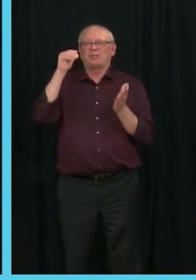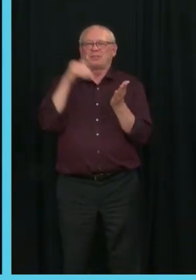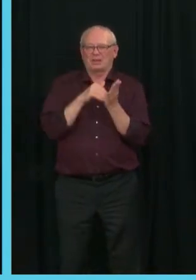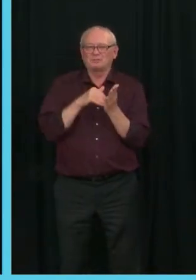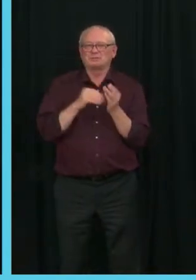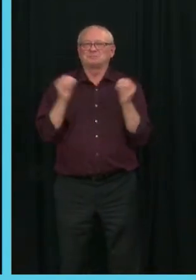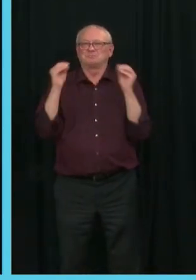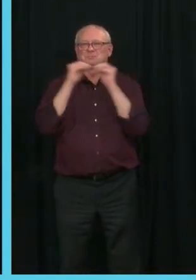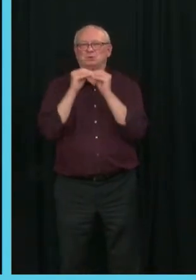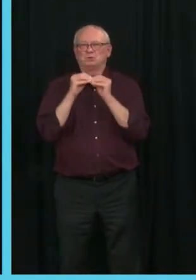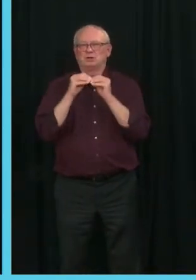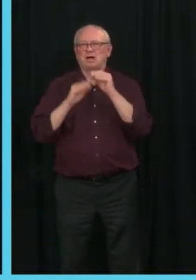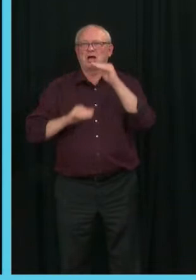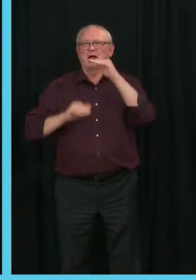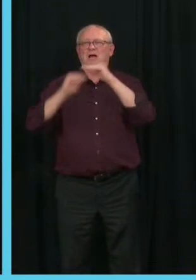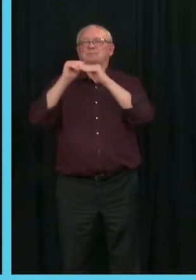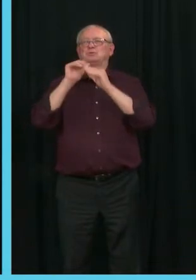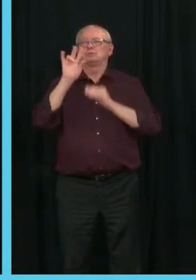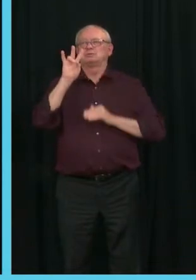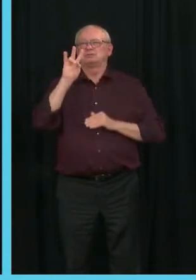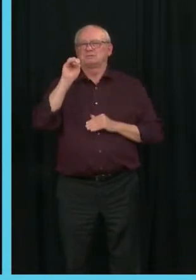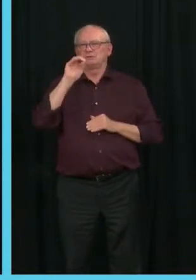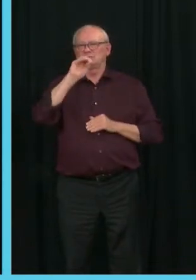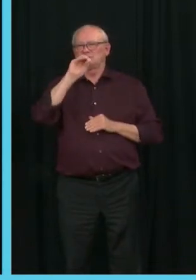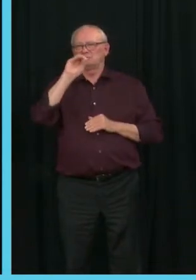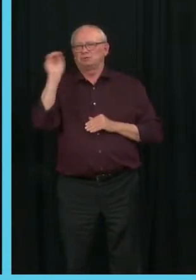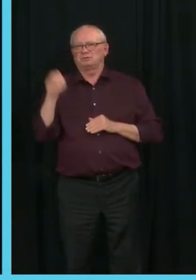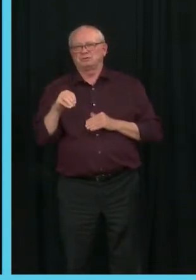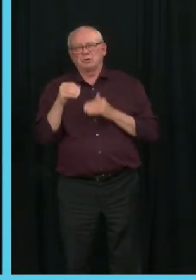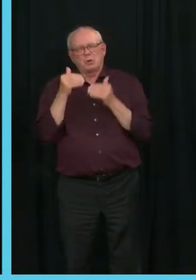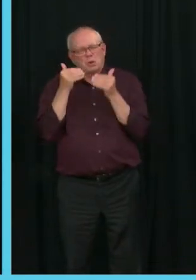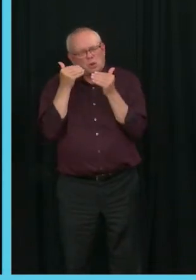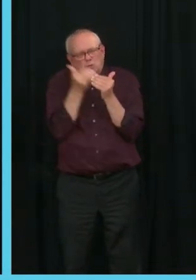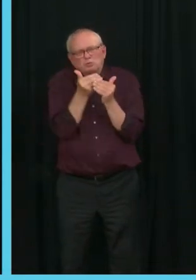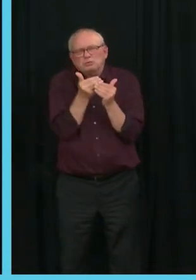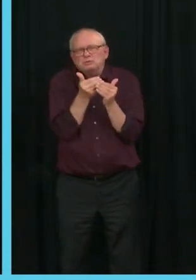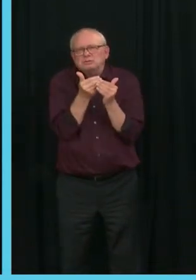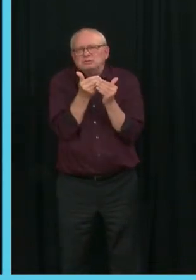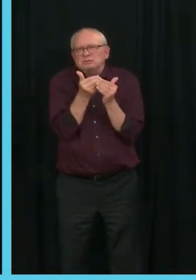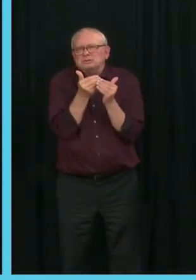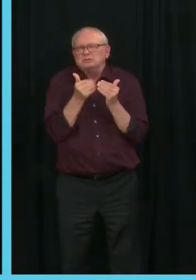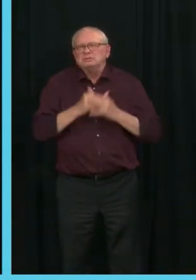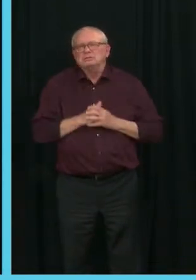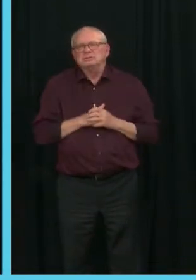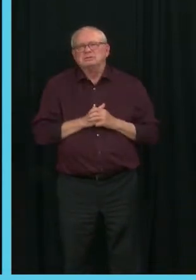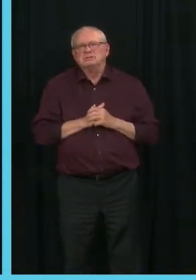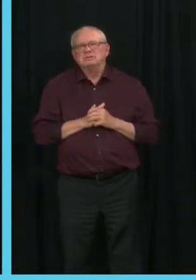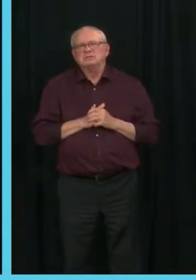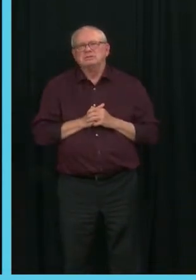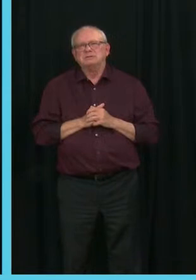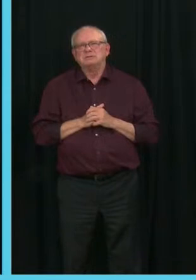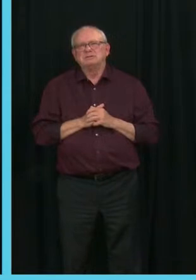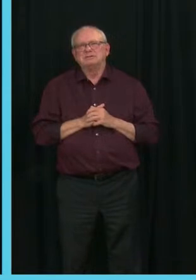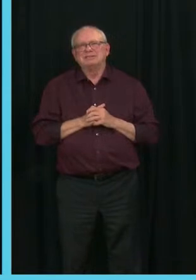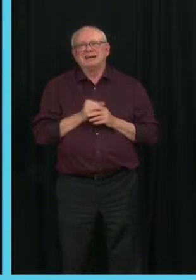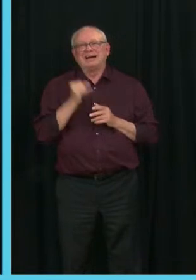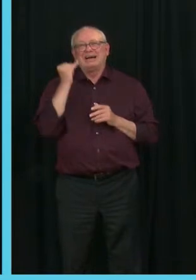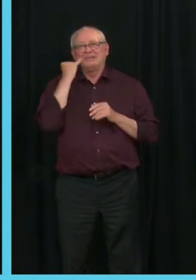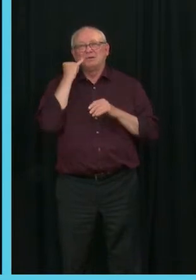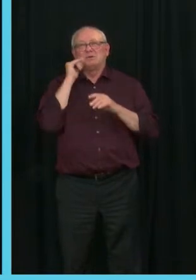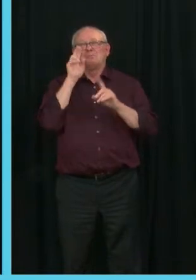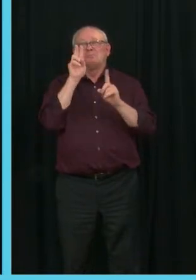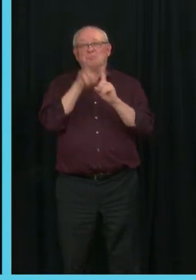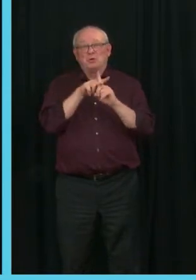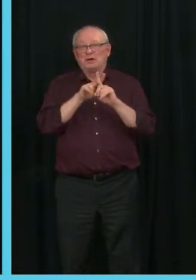more first doses. So we're just so close. I mean, we'll be, if everybody shows up that's made a booking in the next